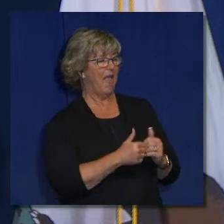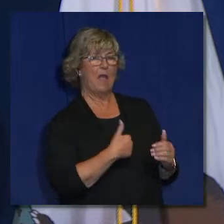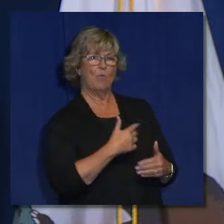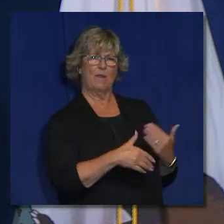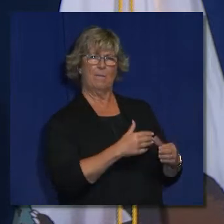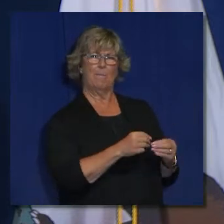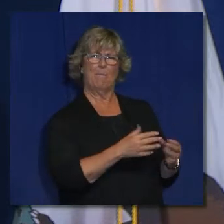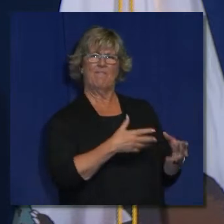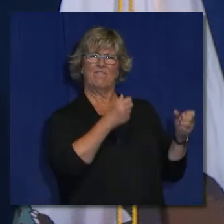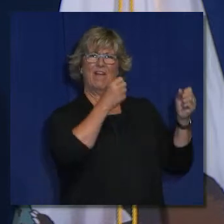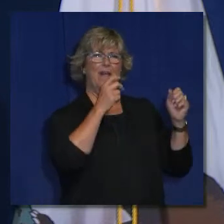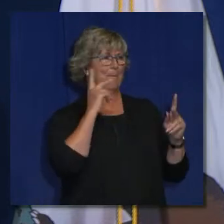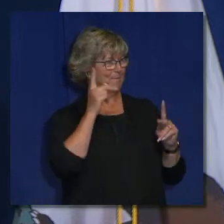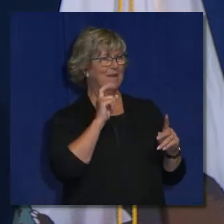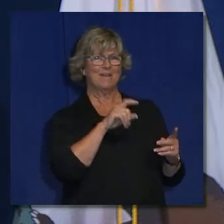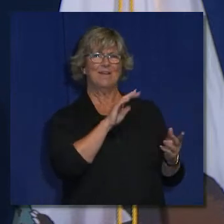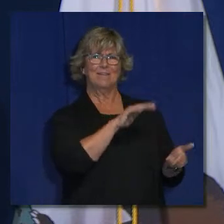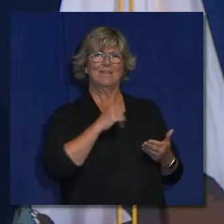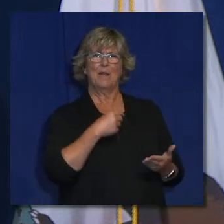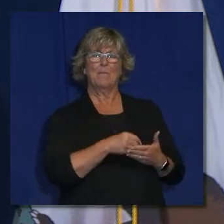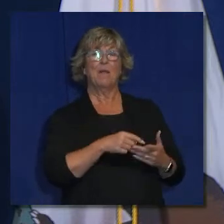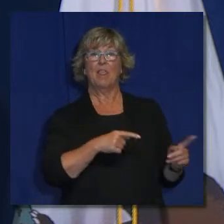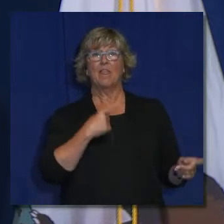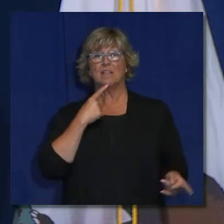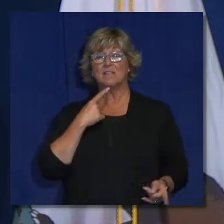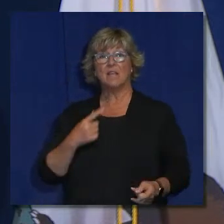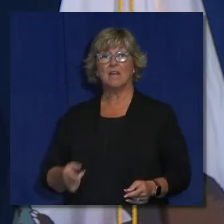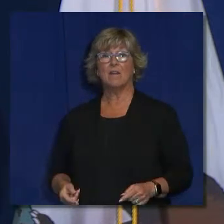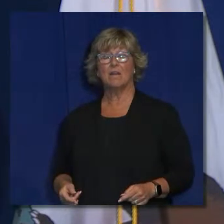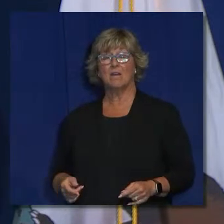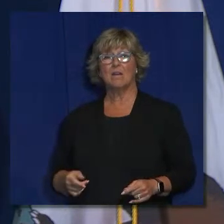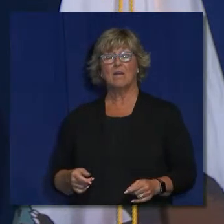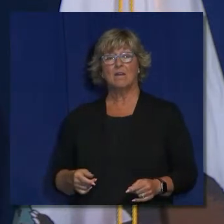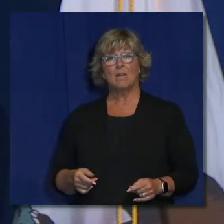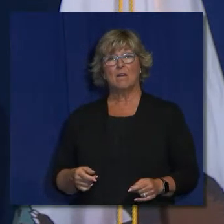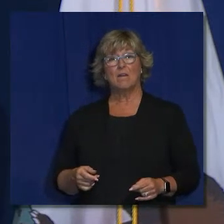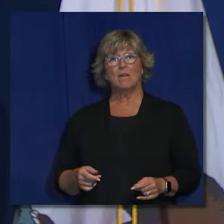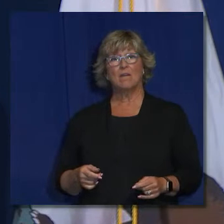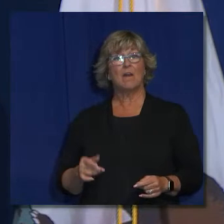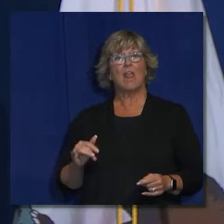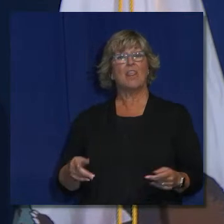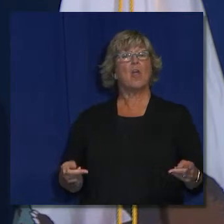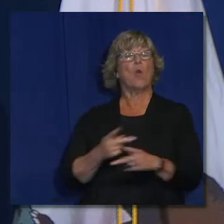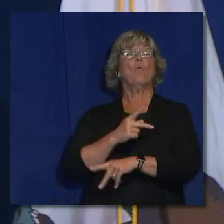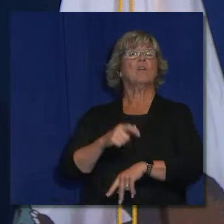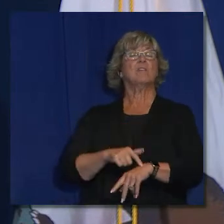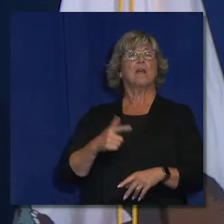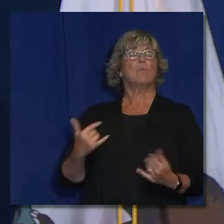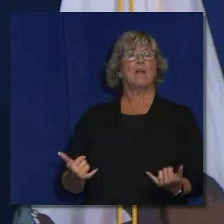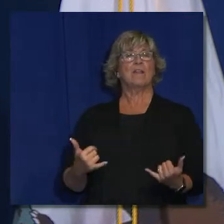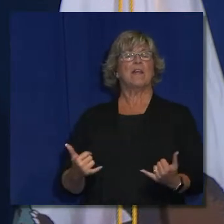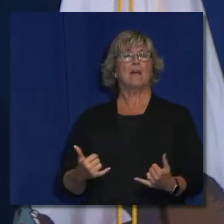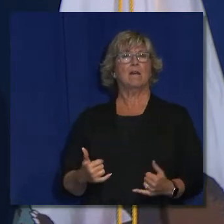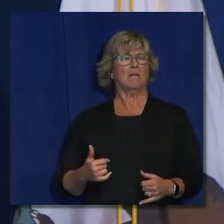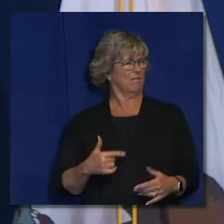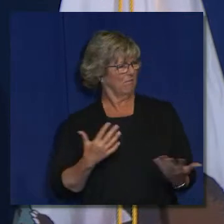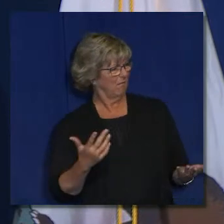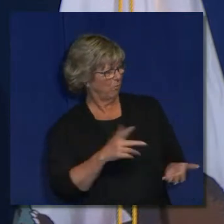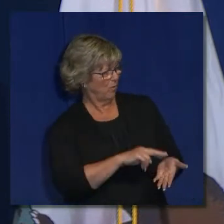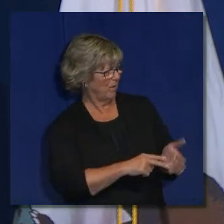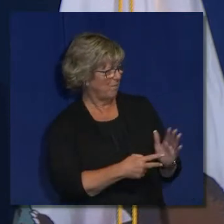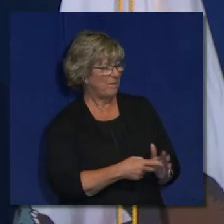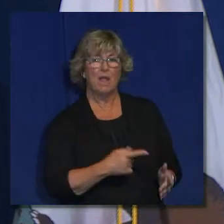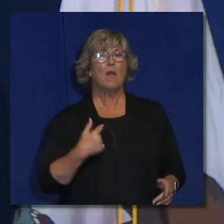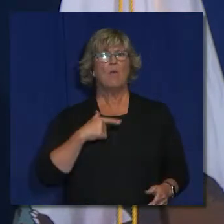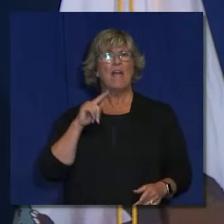it up this time? People need immediate relief. They said, well, you know what? This is actually probably the worst time for us. We said, well, what do you mean? They